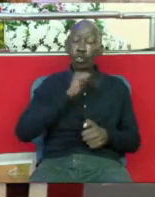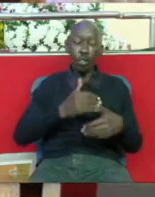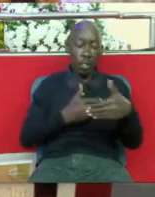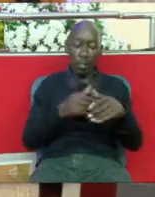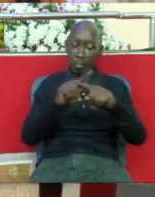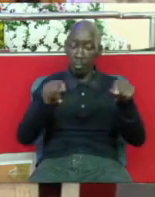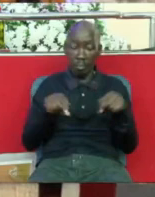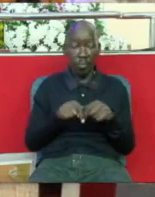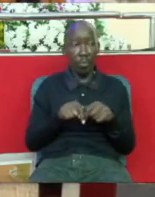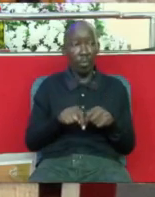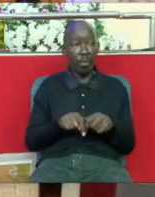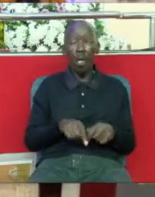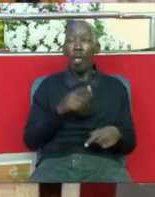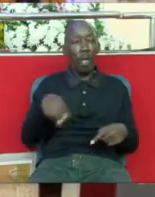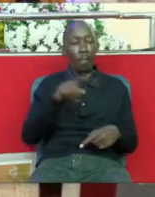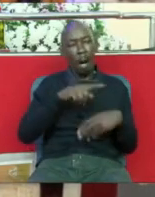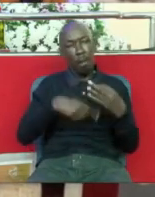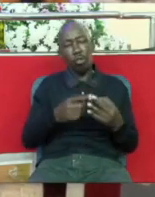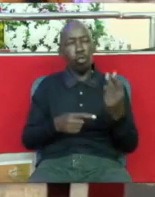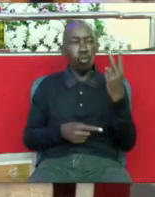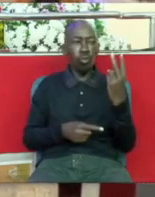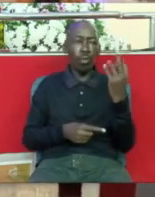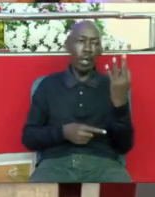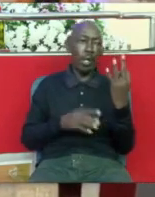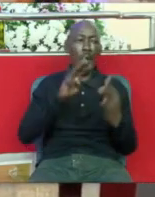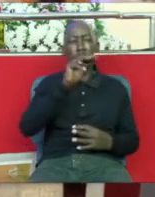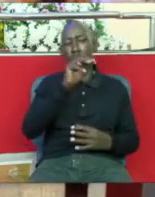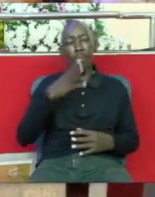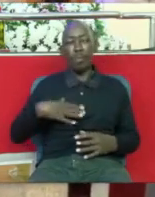They're about 2 to 3 million people. Ni watu milioni mbili hadi tatu